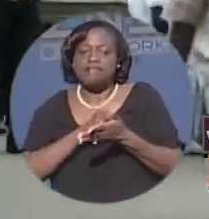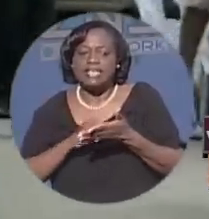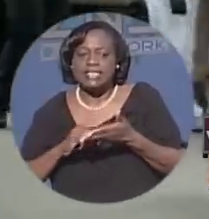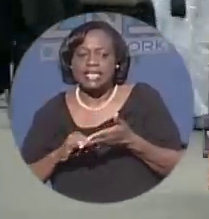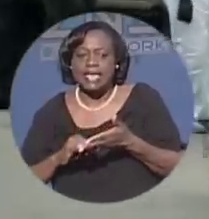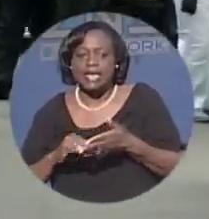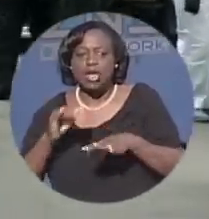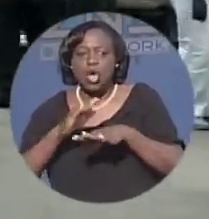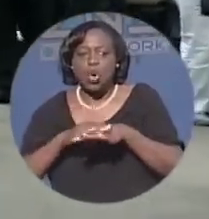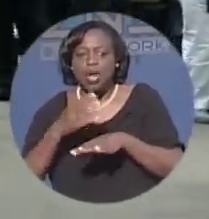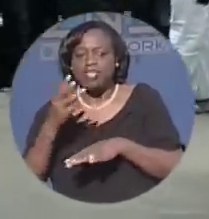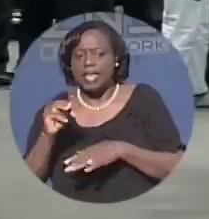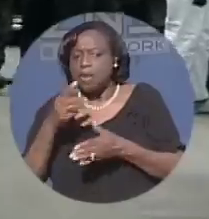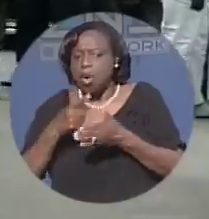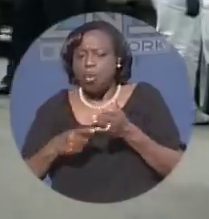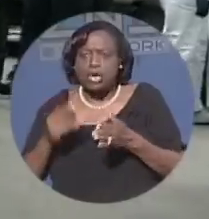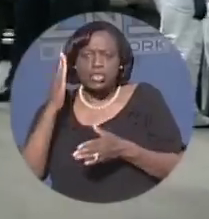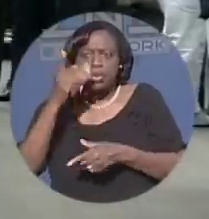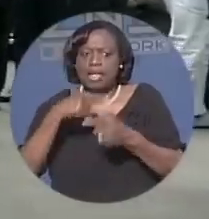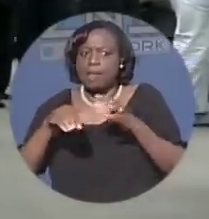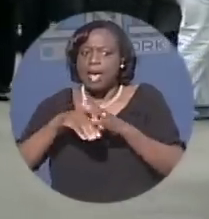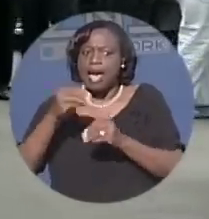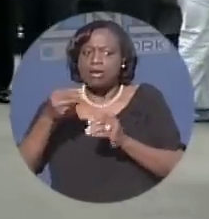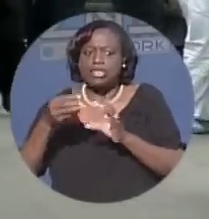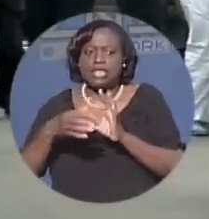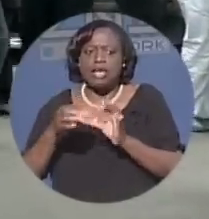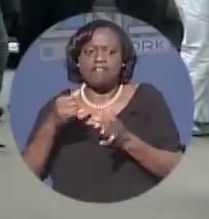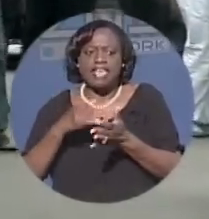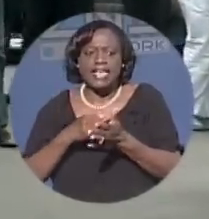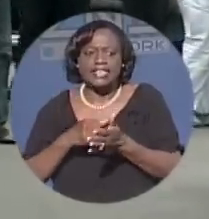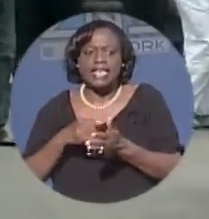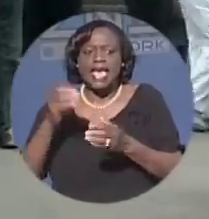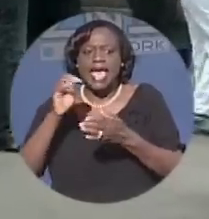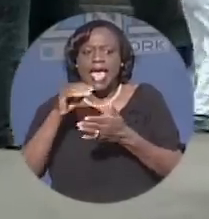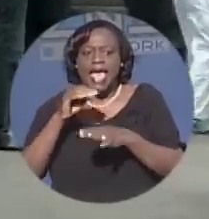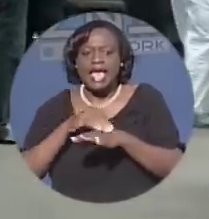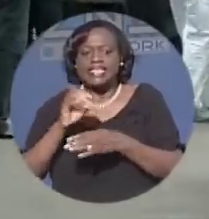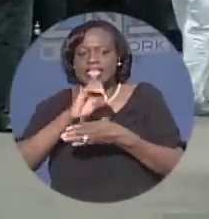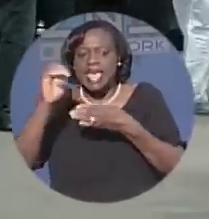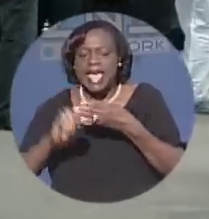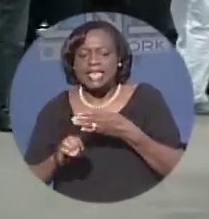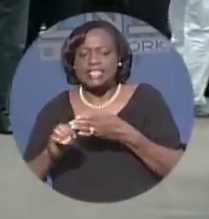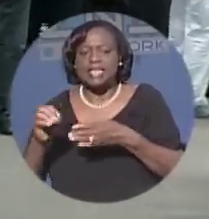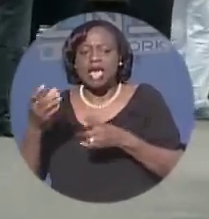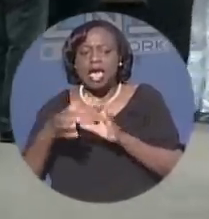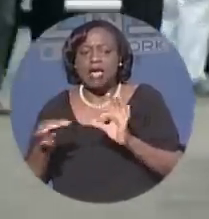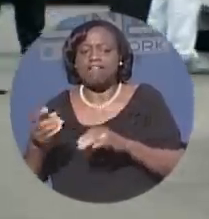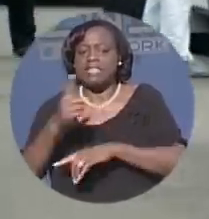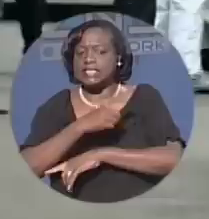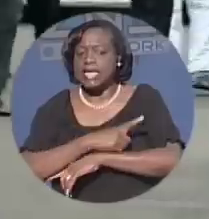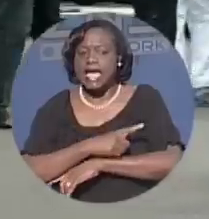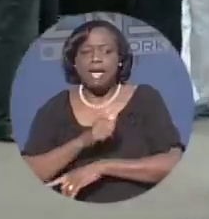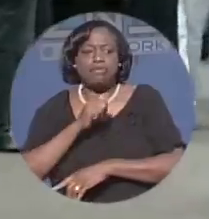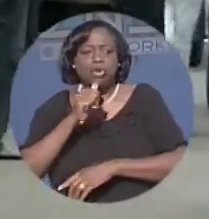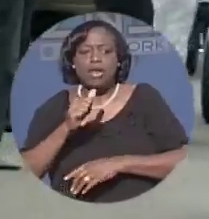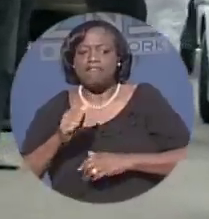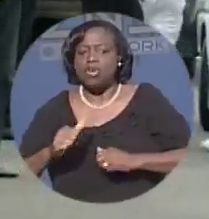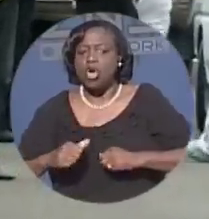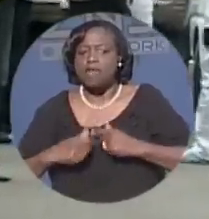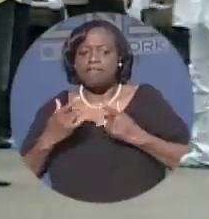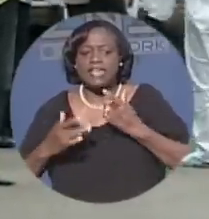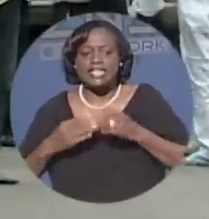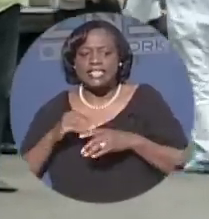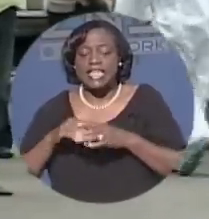them. What is going to come out of it at the end of the day? I don't have confidence in that. But I'm happy to